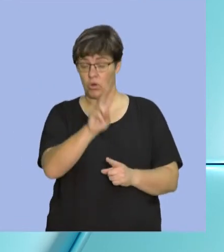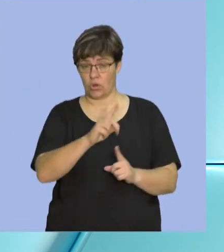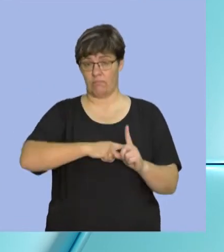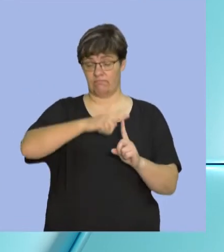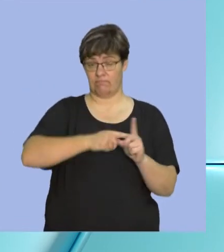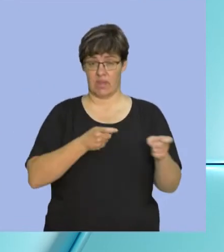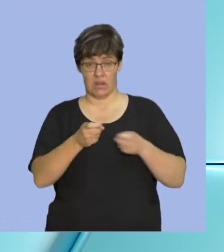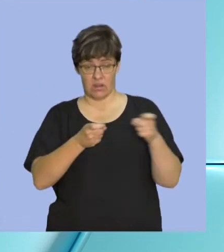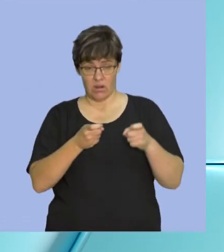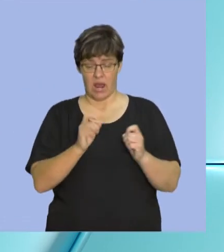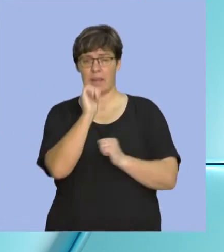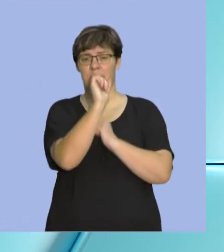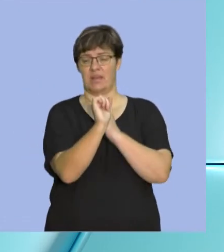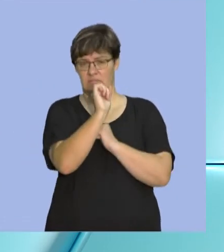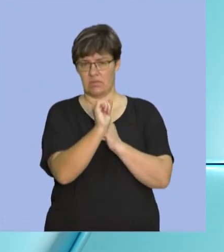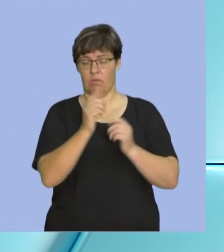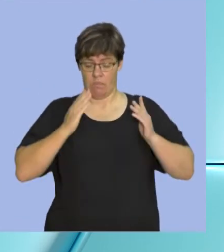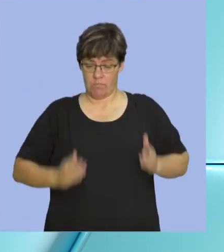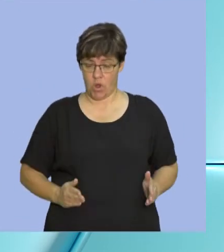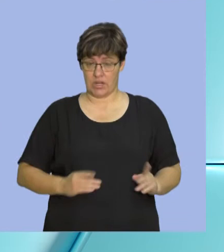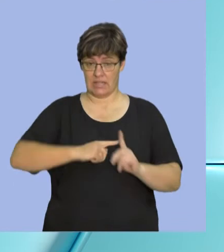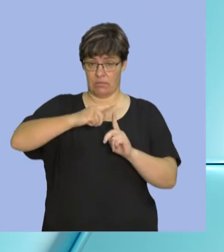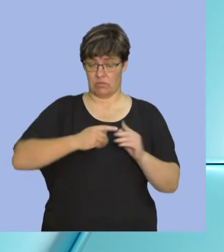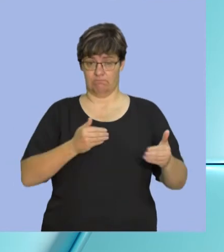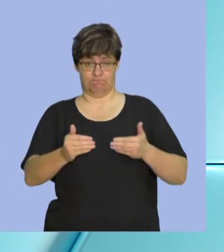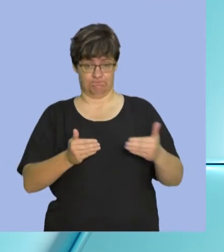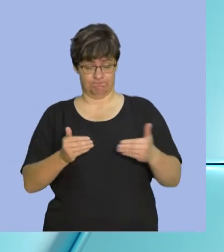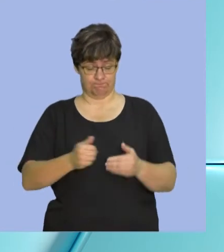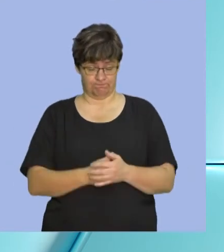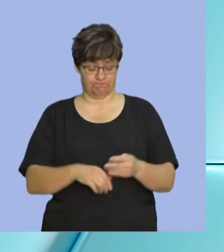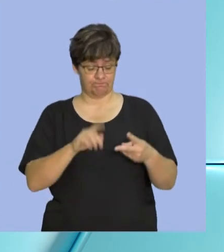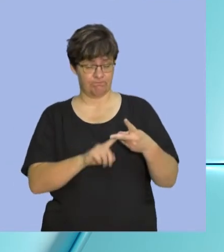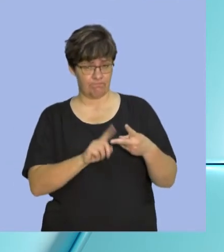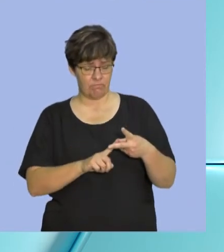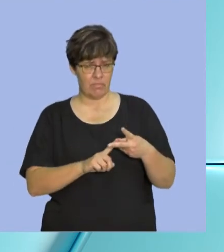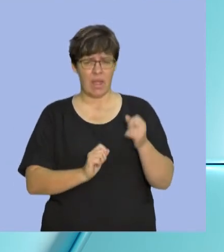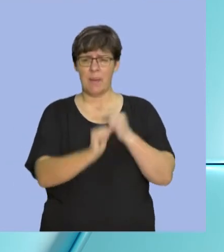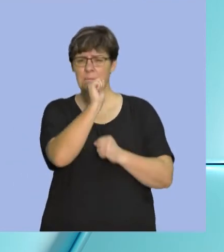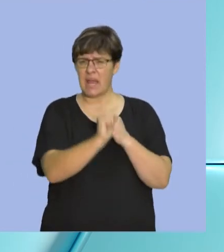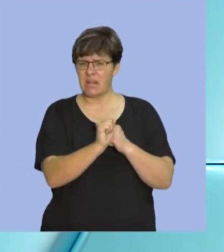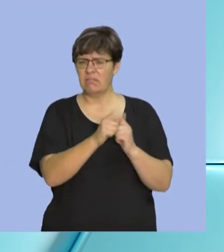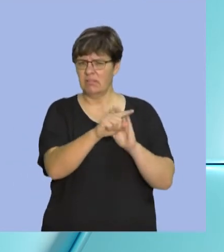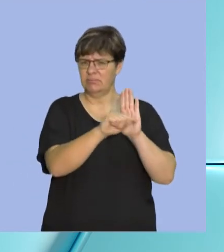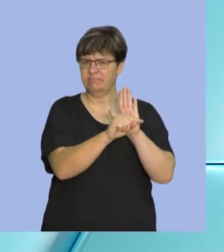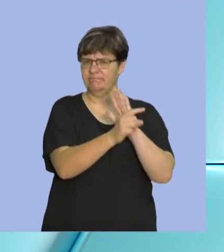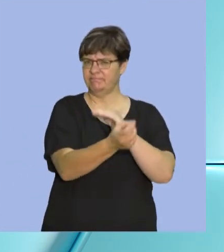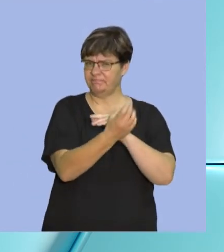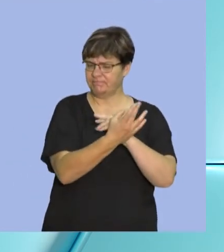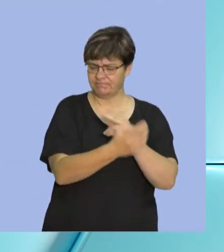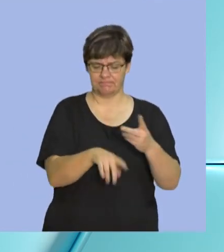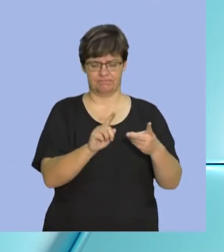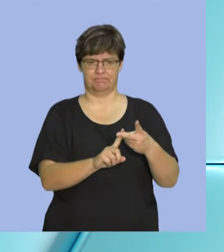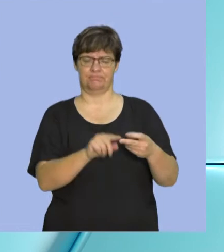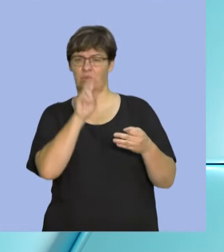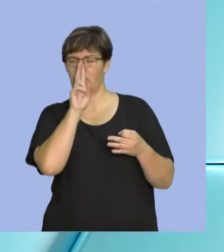as a mechanism to regulate the body temperature. We've spent some time unpacking the mechanism of negative feedback. We've looked